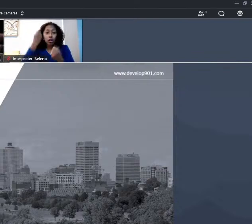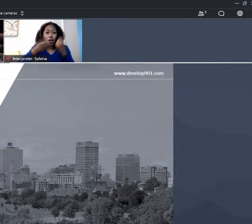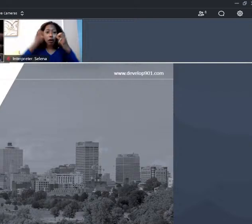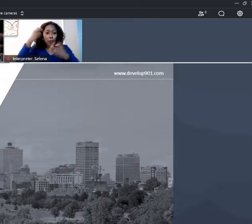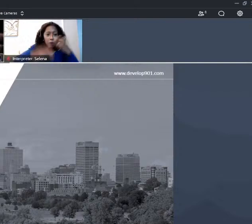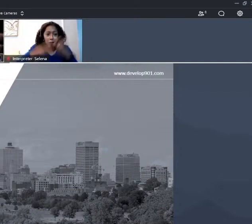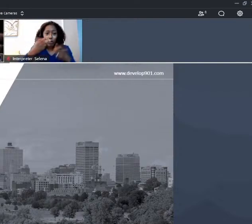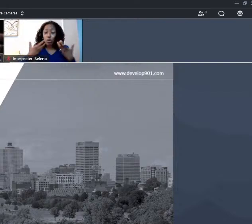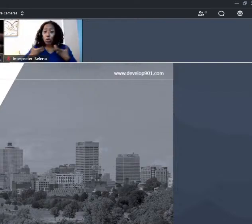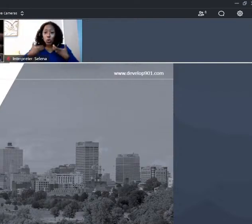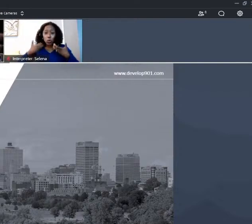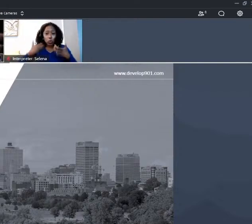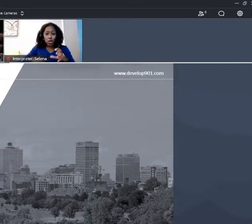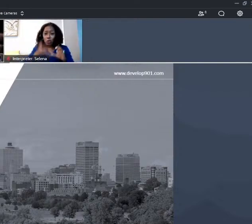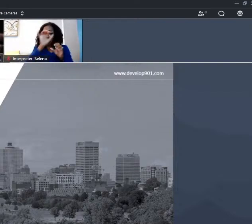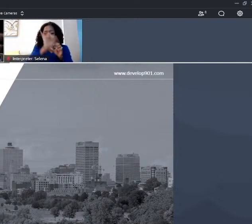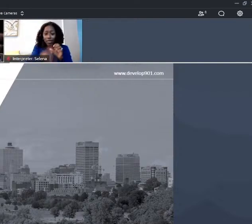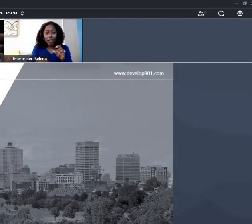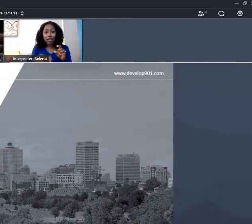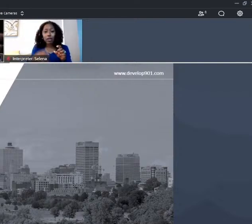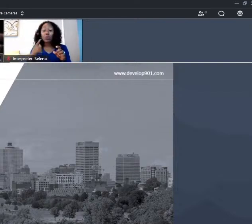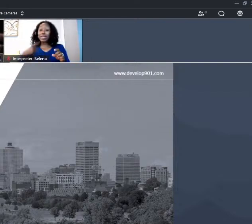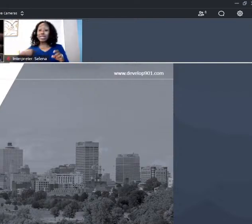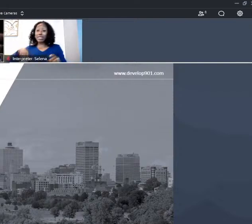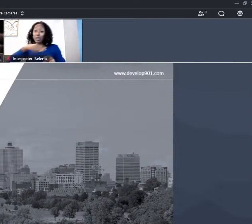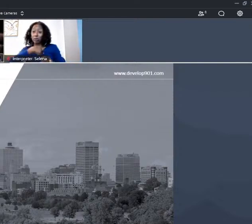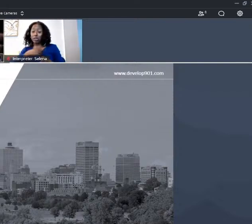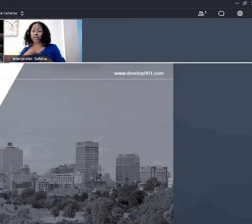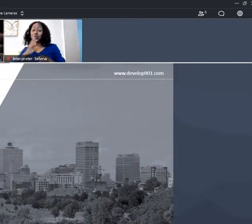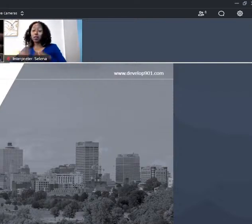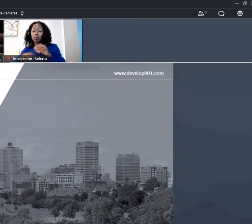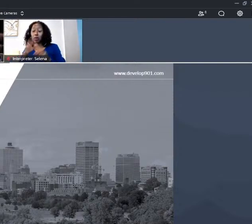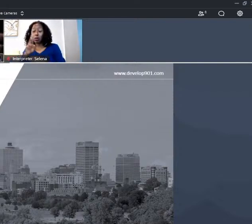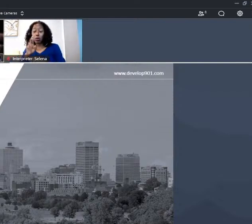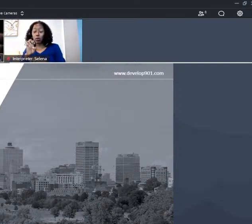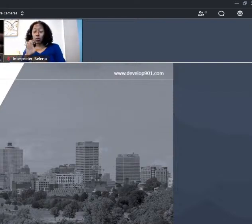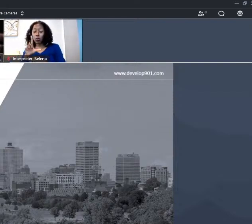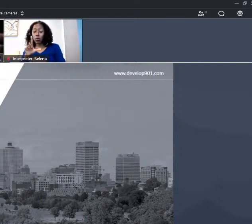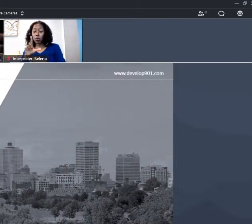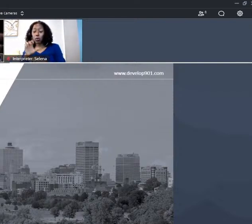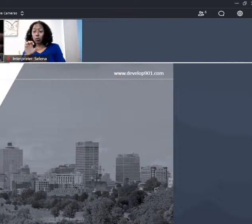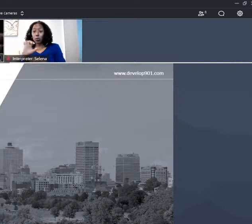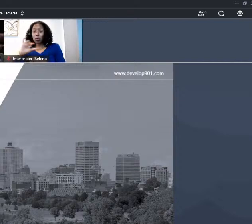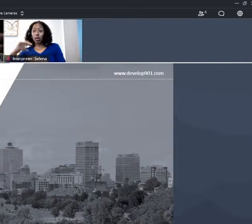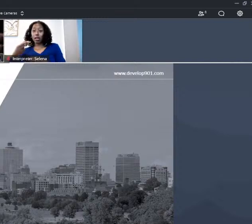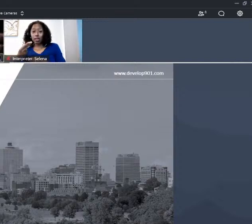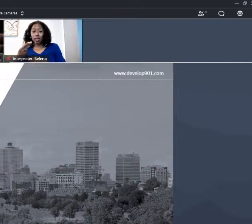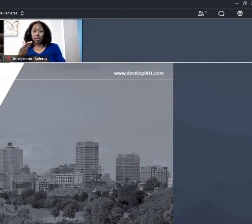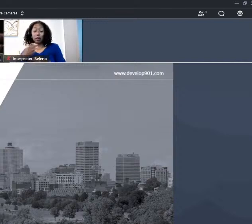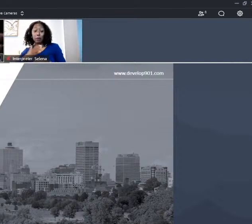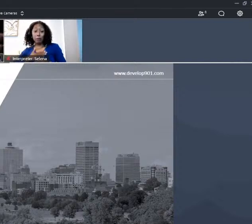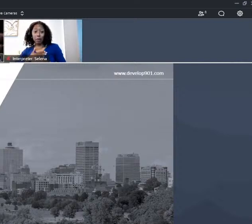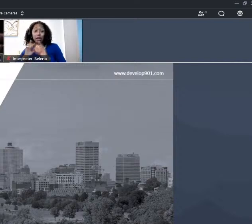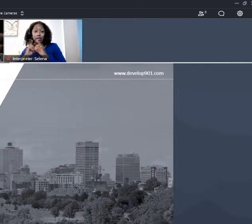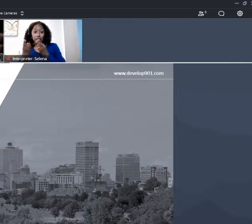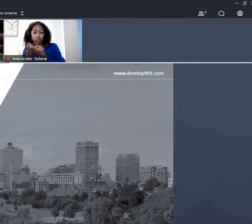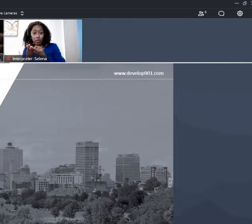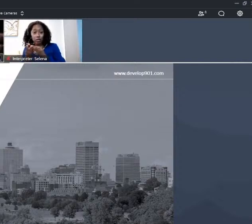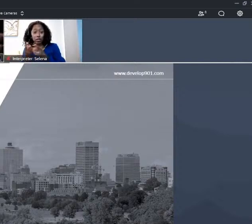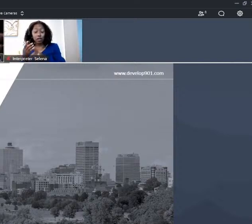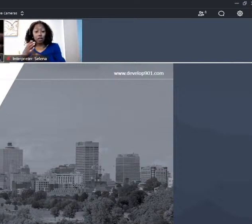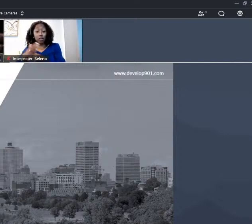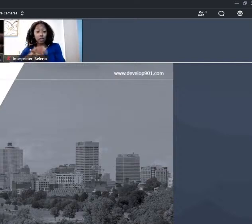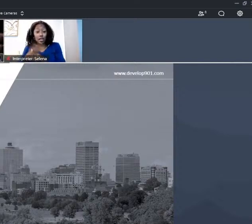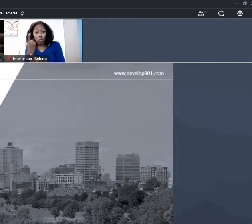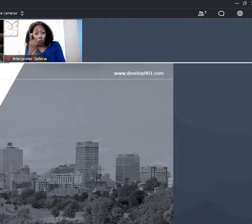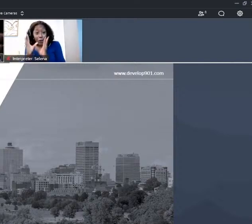location. And I say we, I mean Raleigh, and that's what we're talking about in my district. And so this one meeting that we had was not